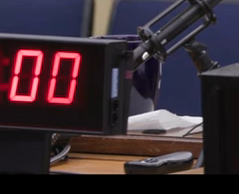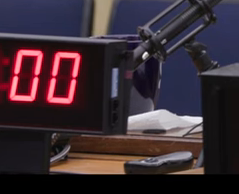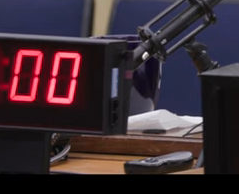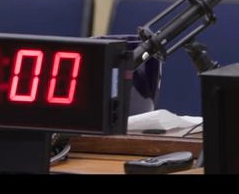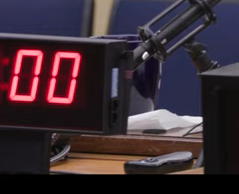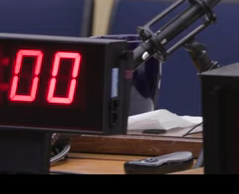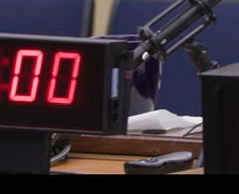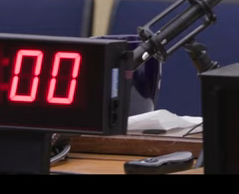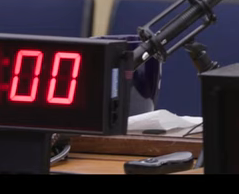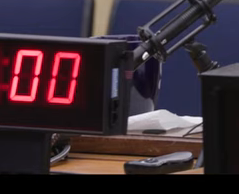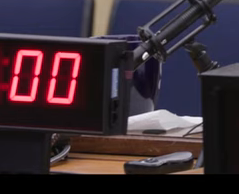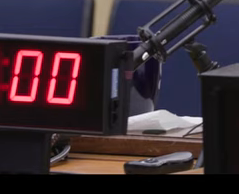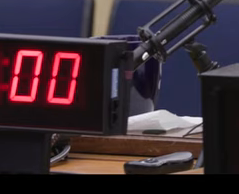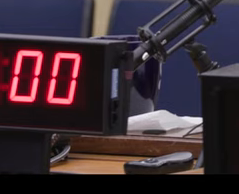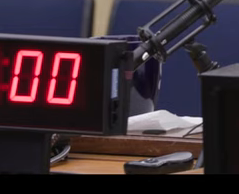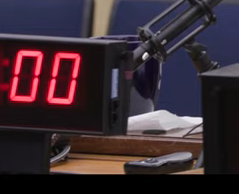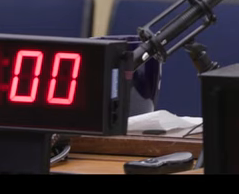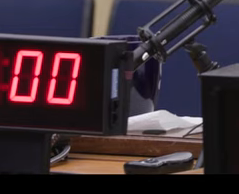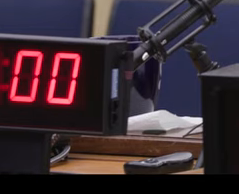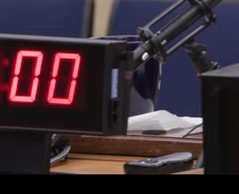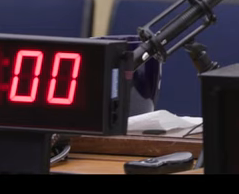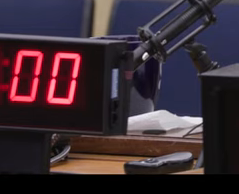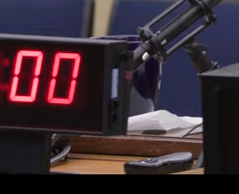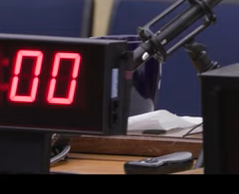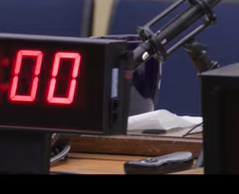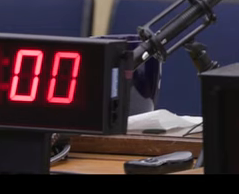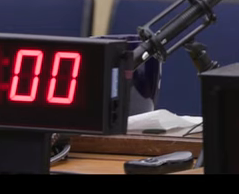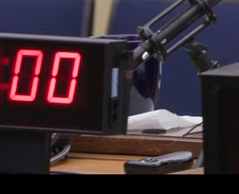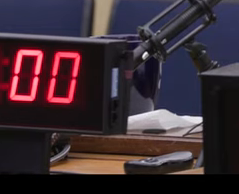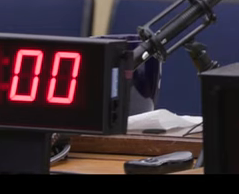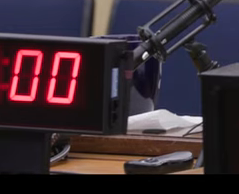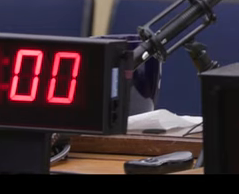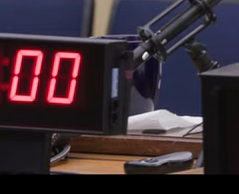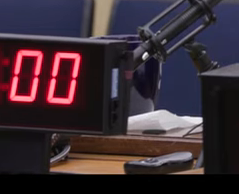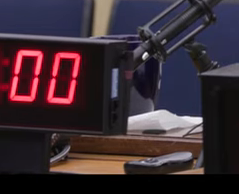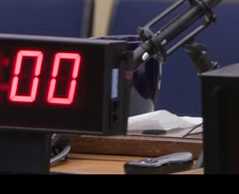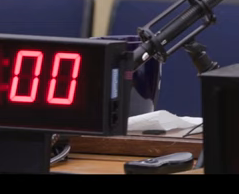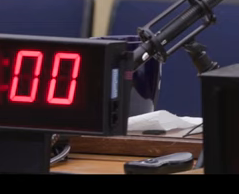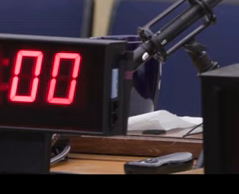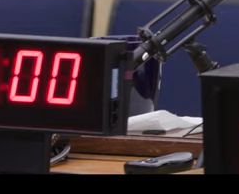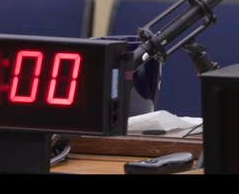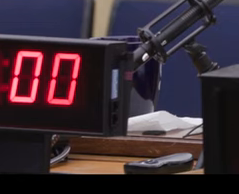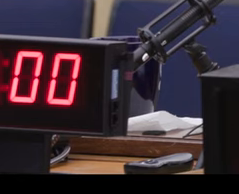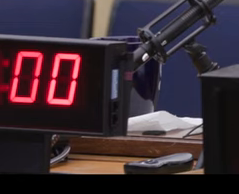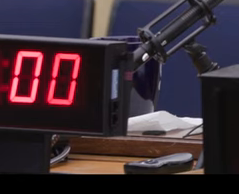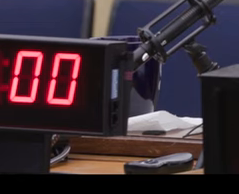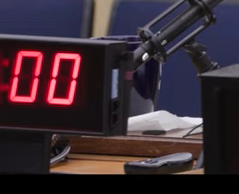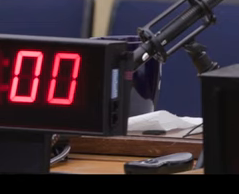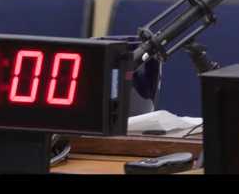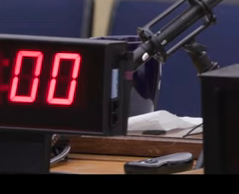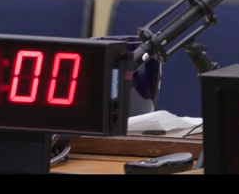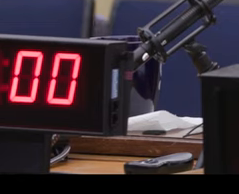signs. So whether you live in Blackwell or Churchill, Ginner Park or Highland Park, residents and visitors alike can